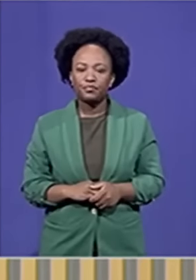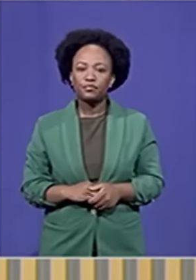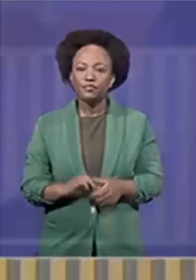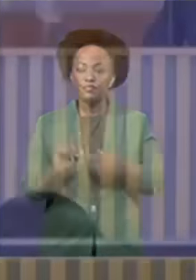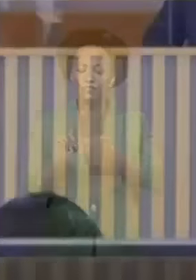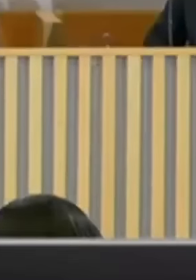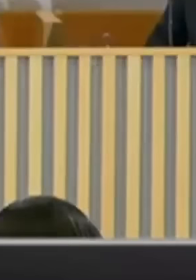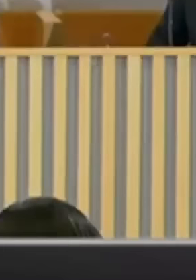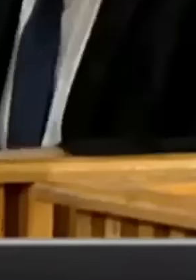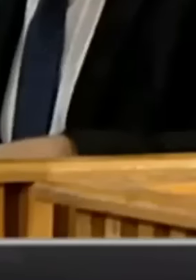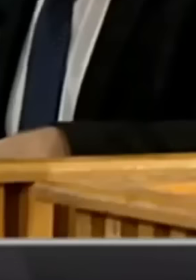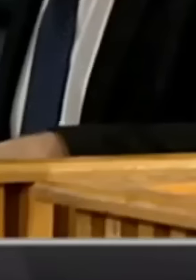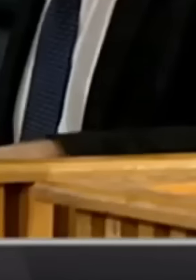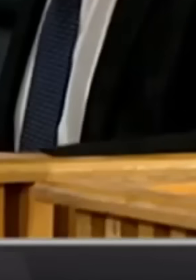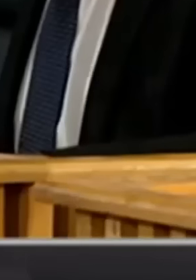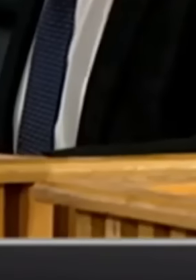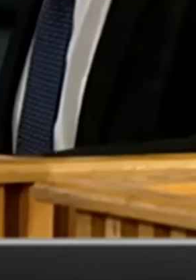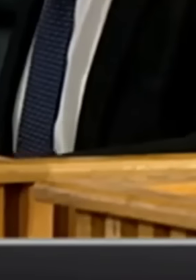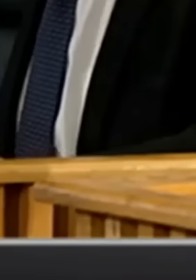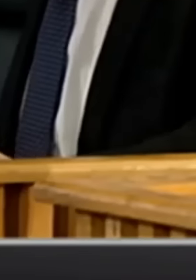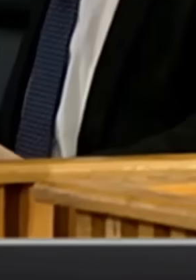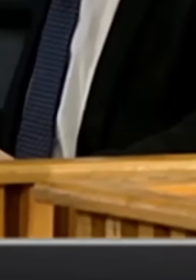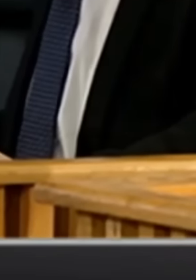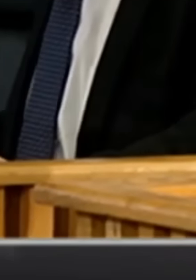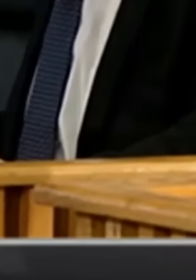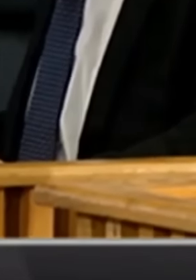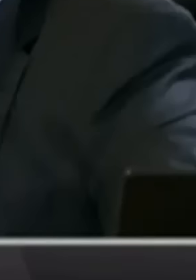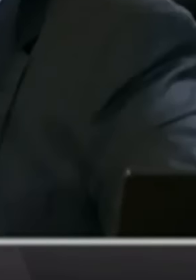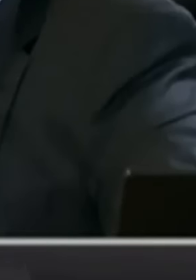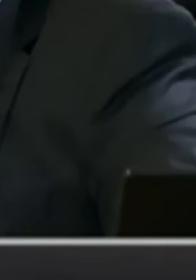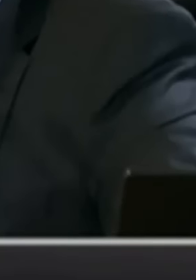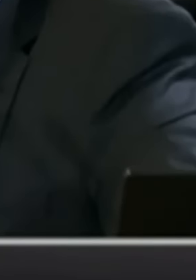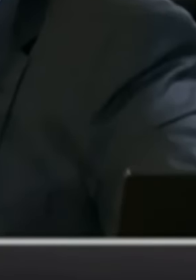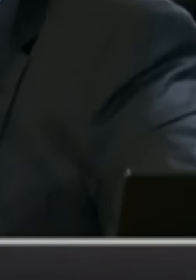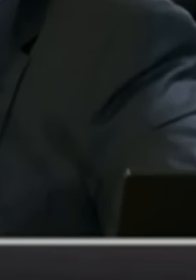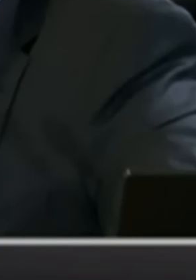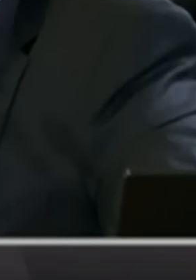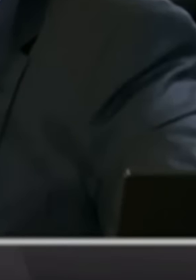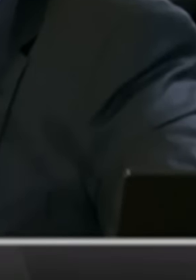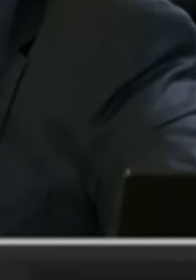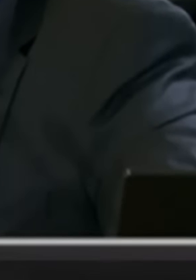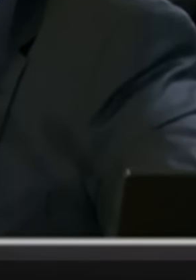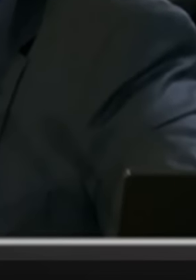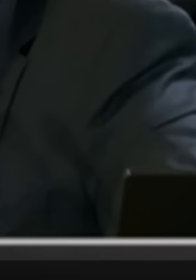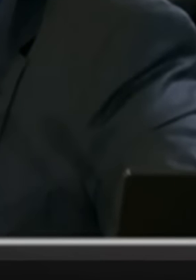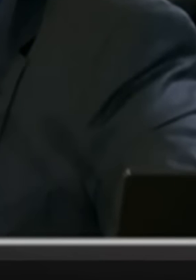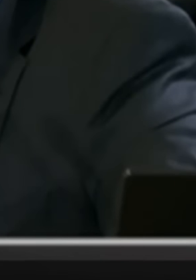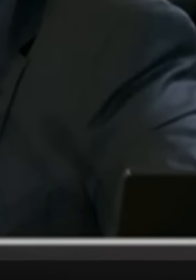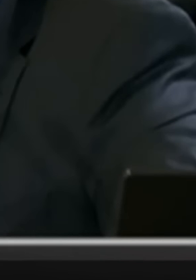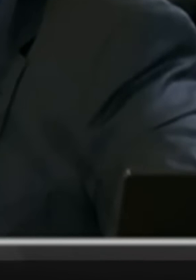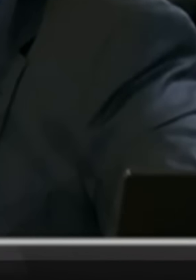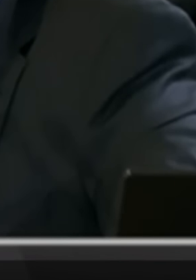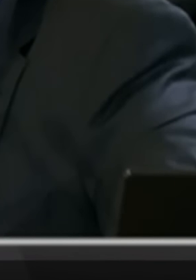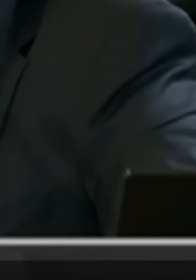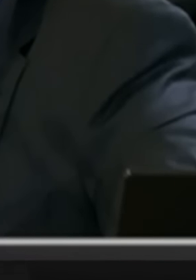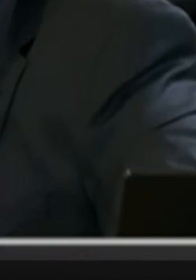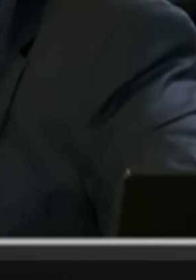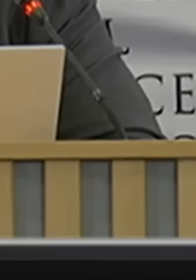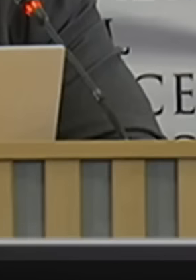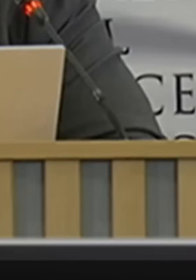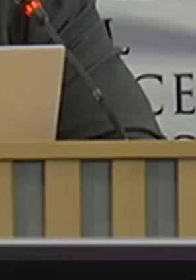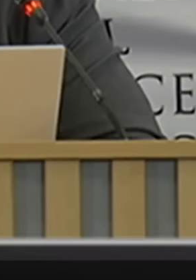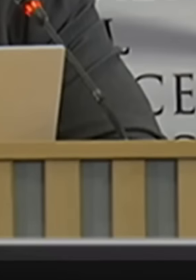ke mashano a hae. Do you know that Umkhonto Wesiza was disbanded in 1993? Yes,